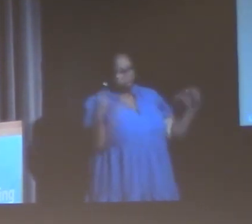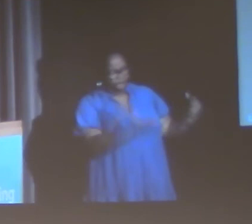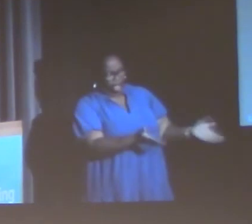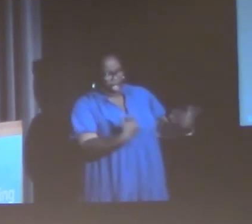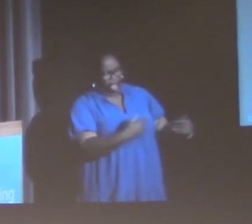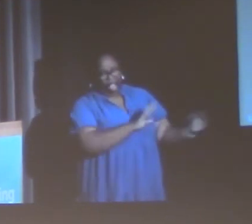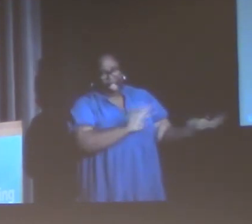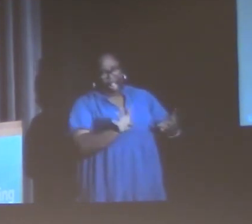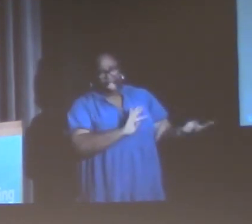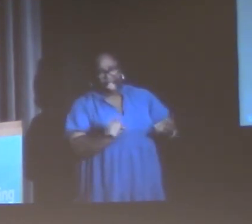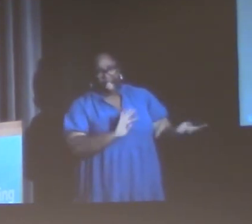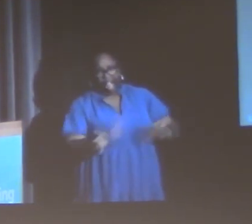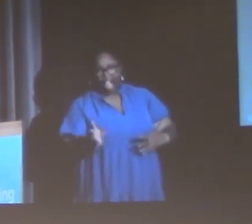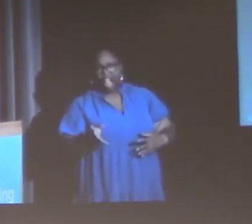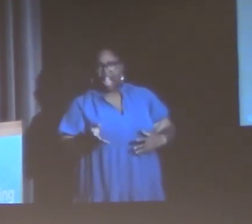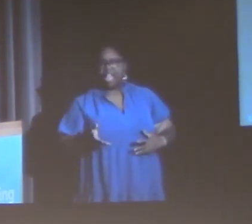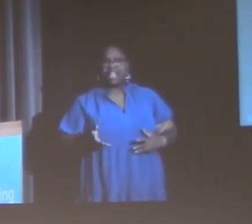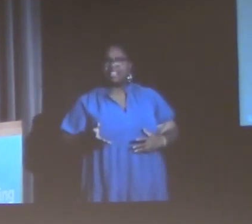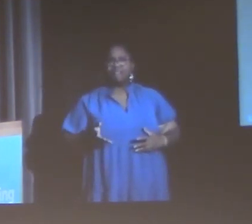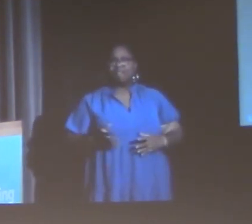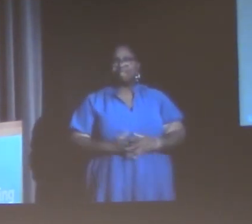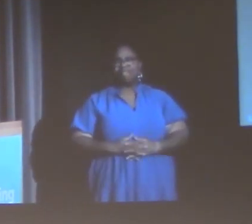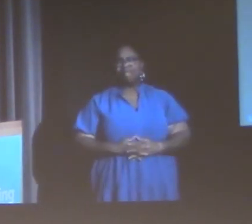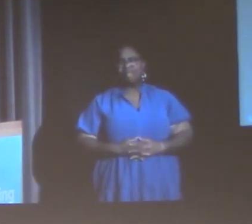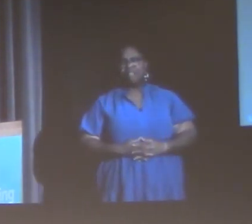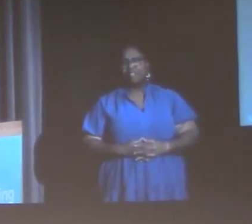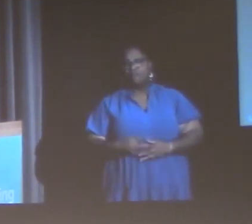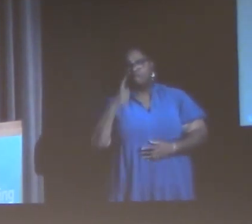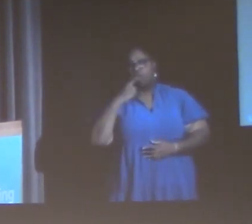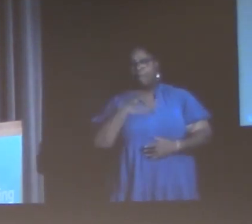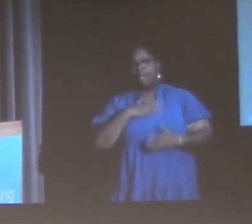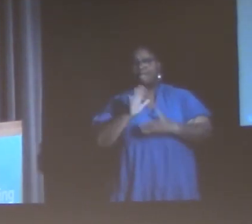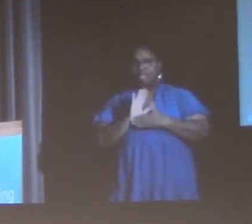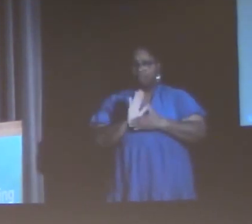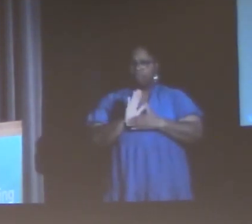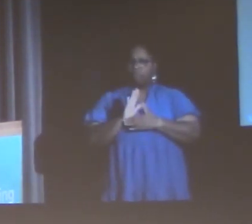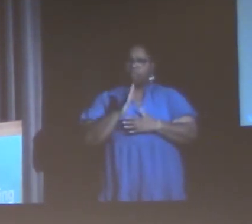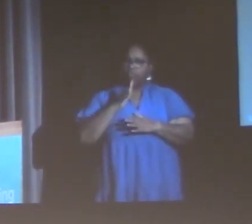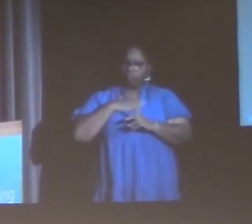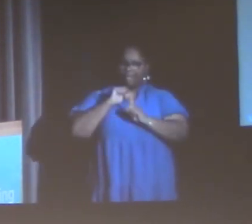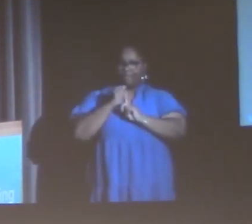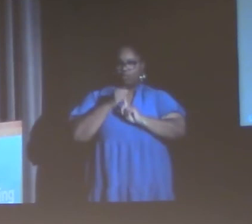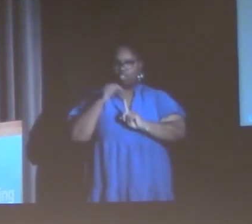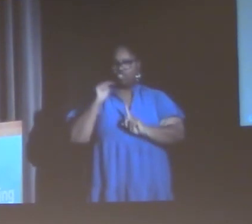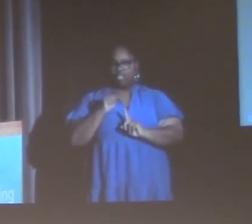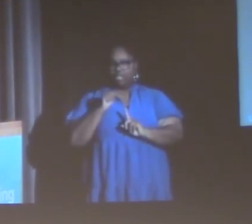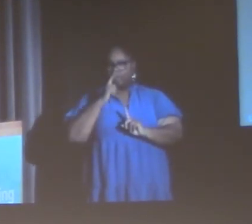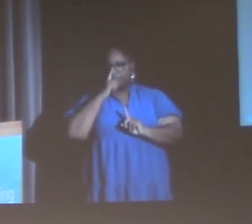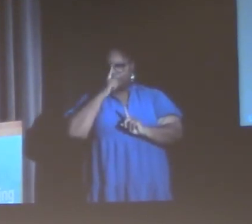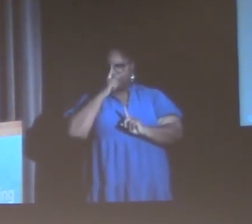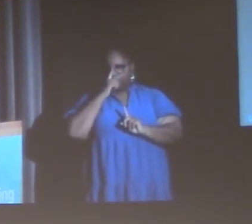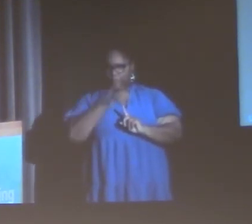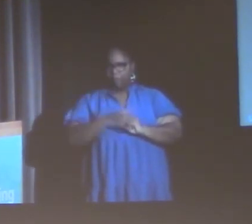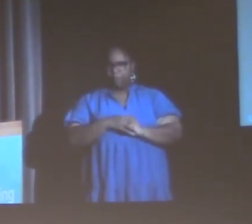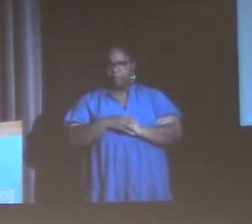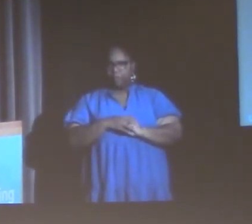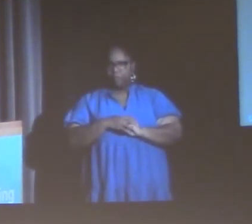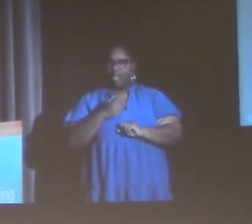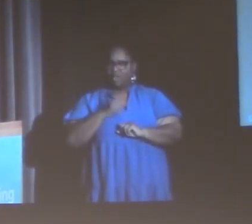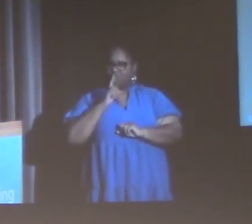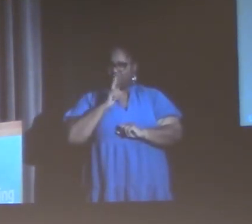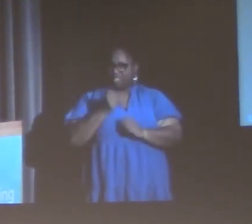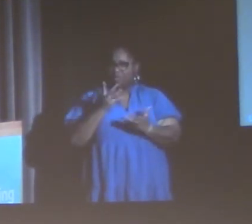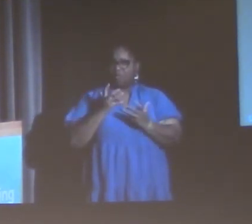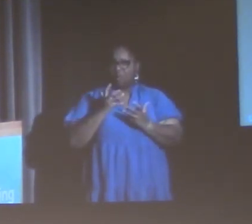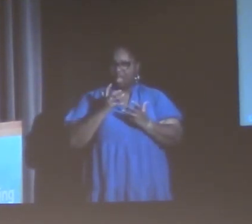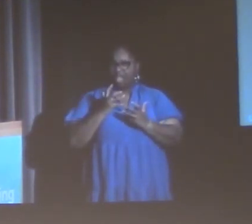So, and when I do, for my films, in my case, I really want the government, different government,